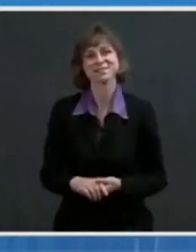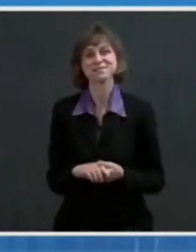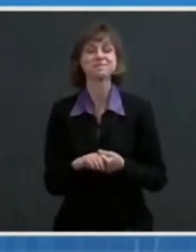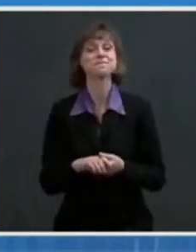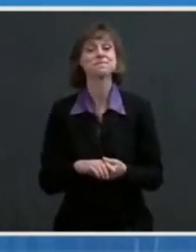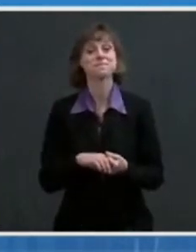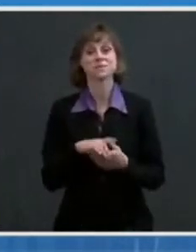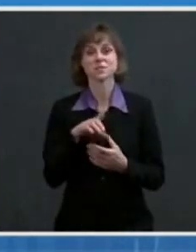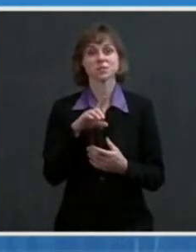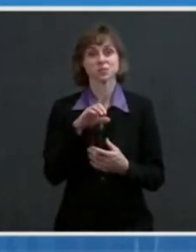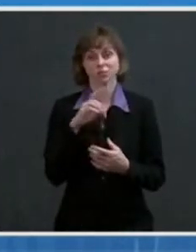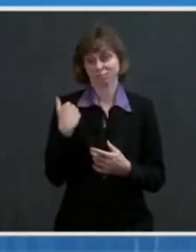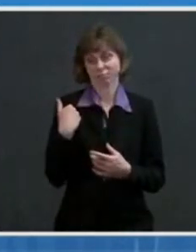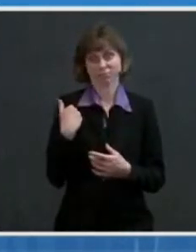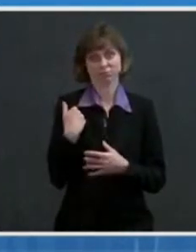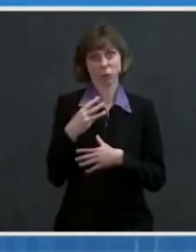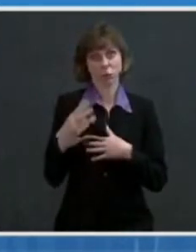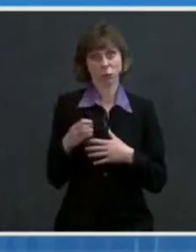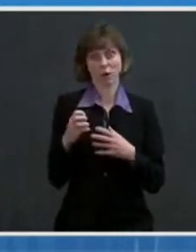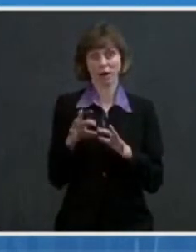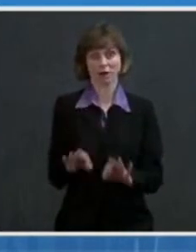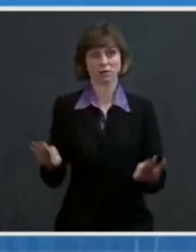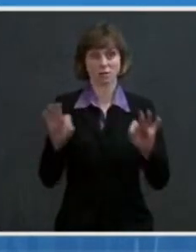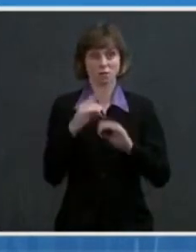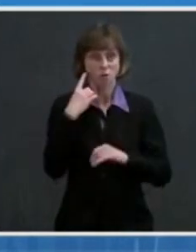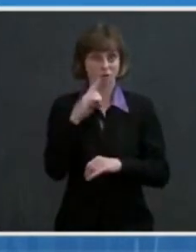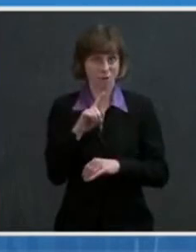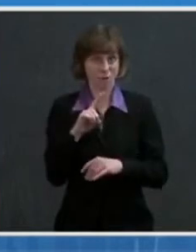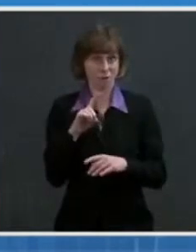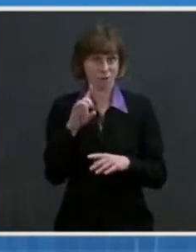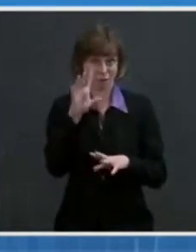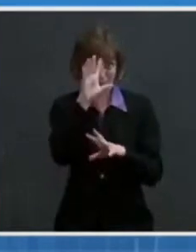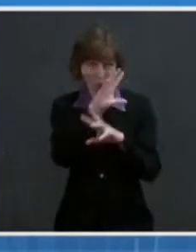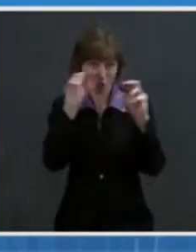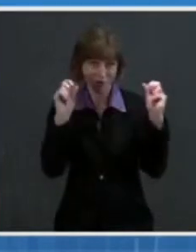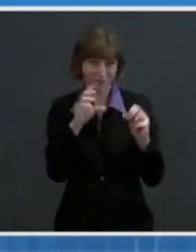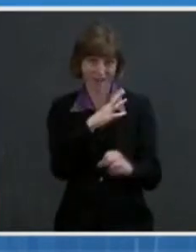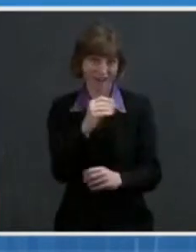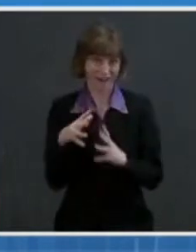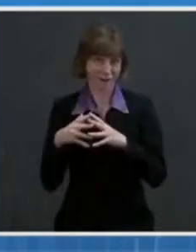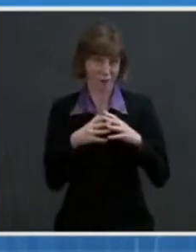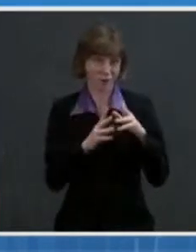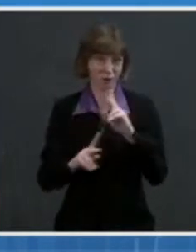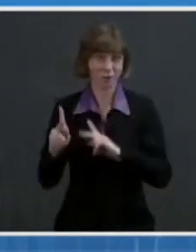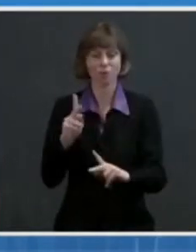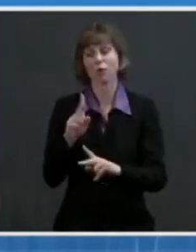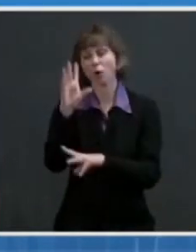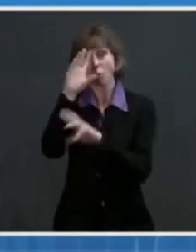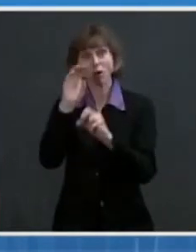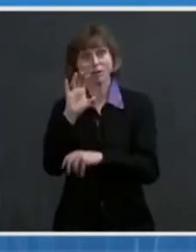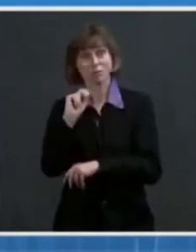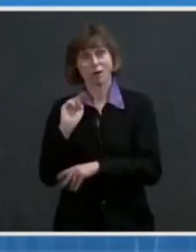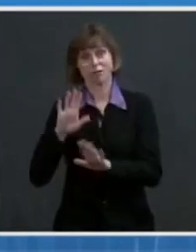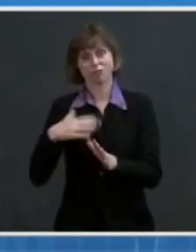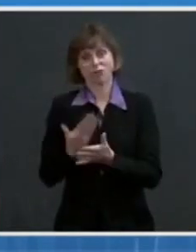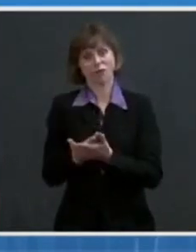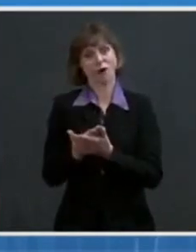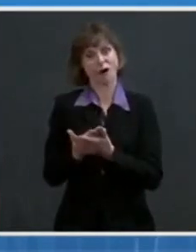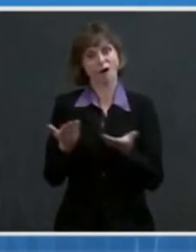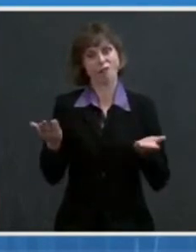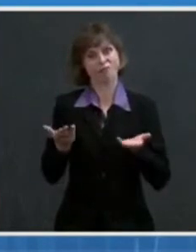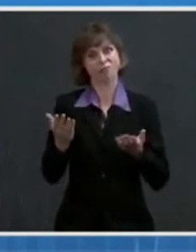was an important weekend for the President and the American people. President Biden came into office with two clear immediate